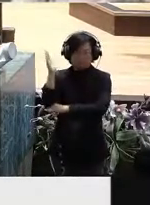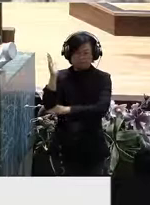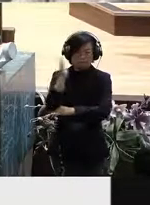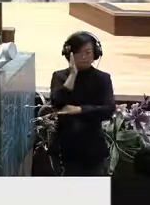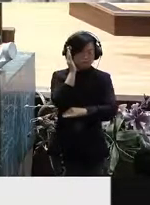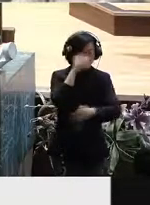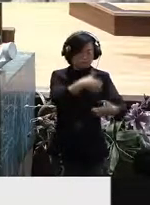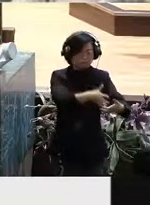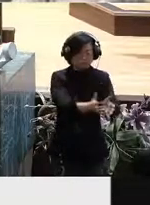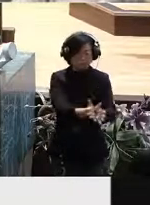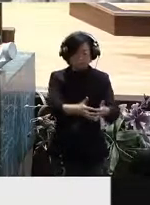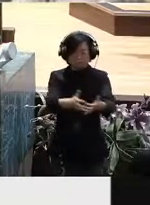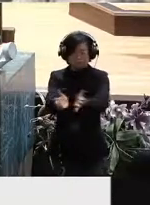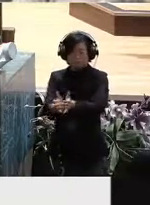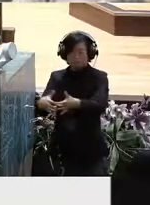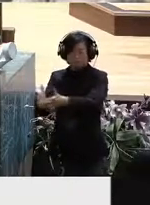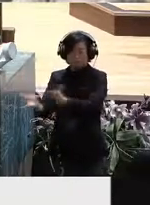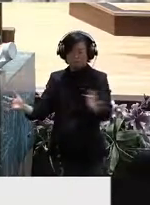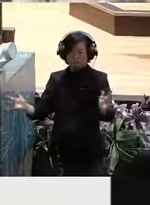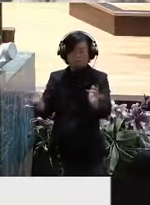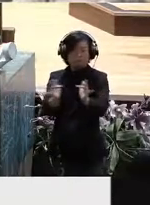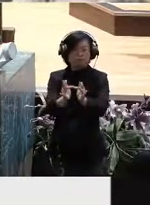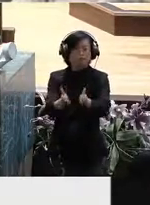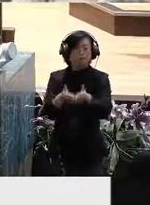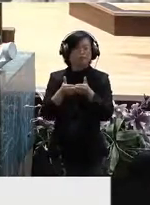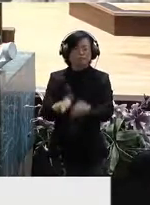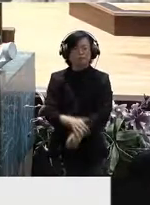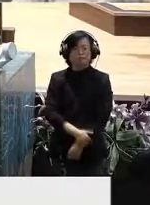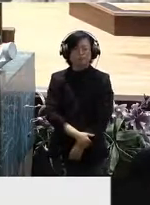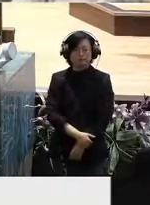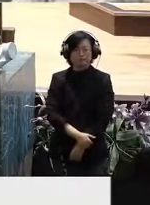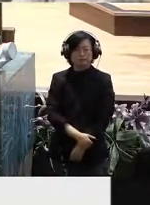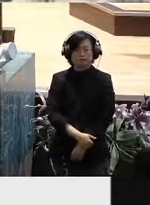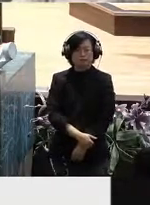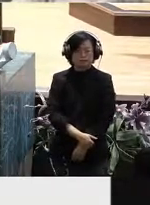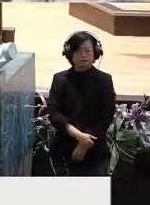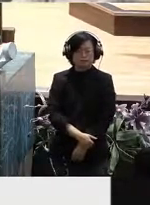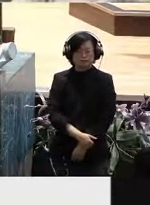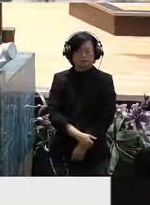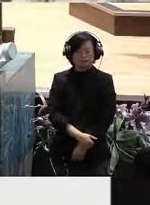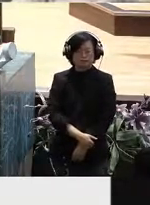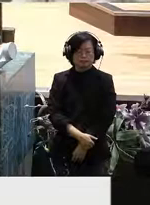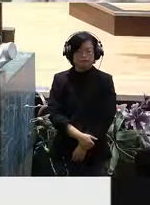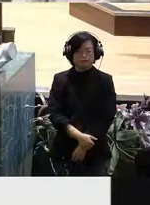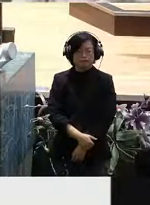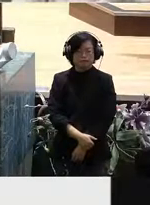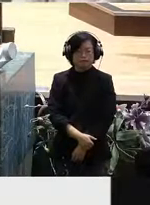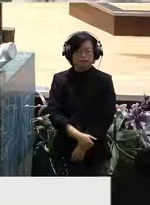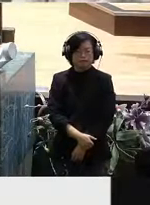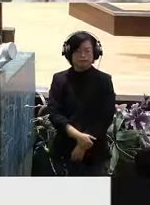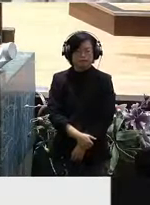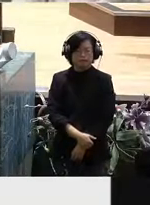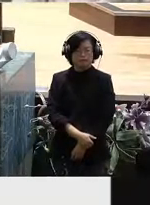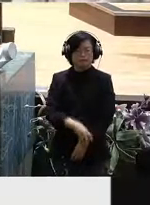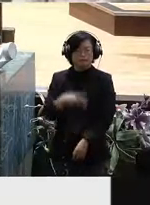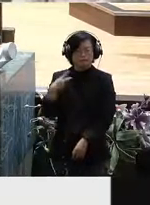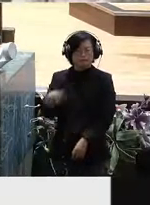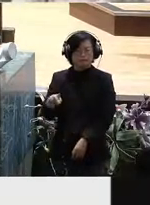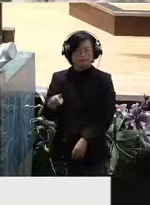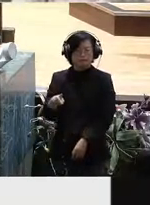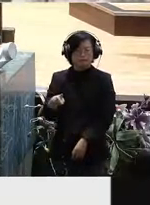citizens. And we are striving towards a Pakistan in which the government works for everyone